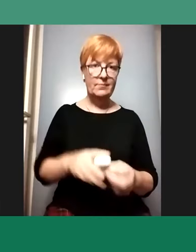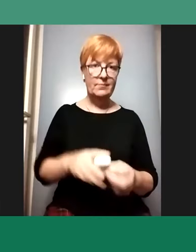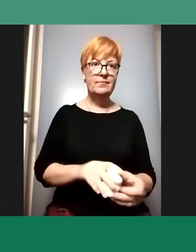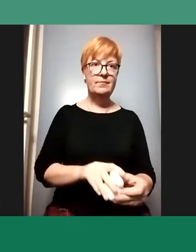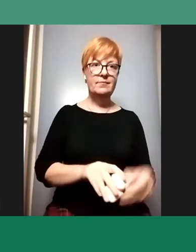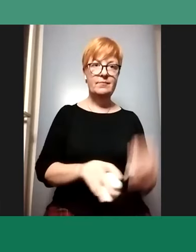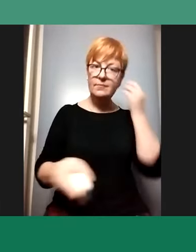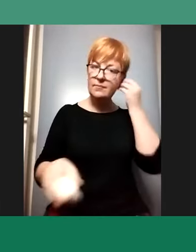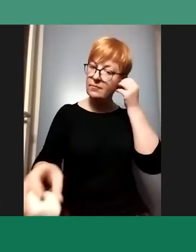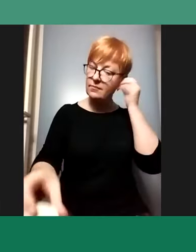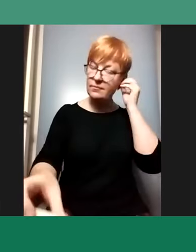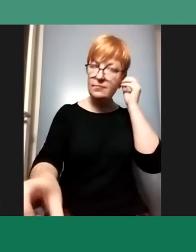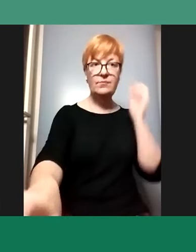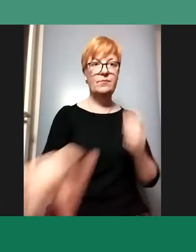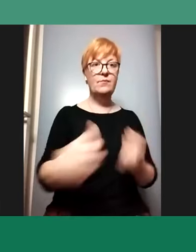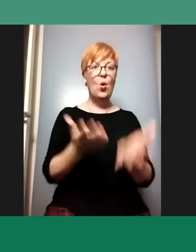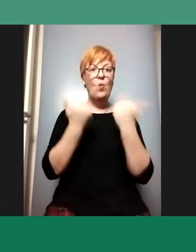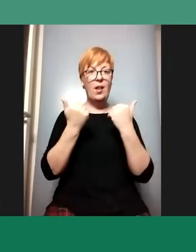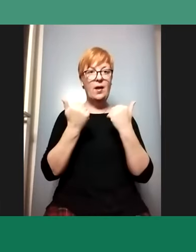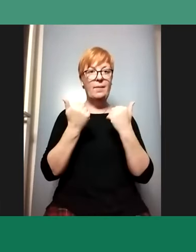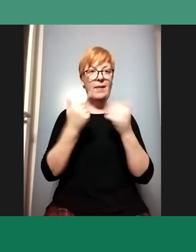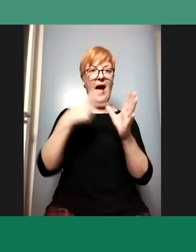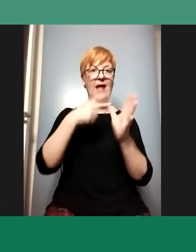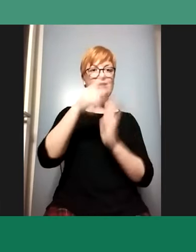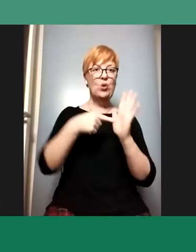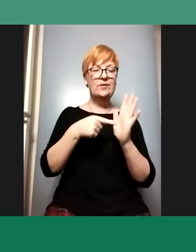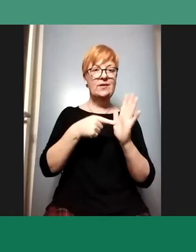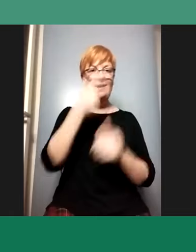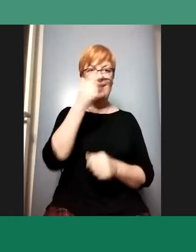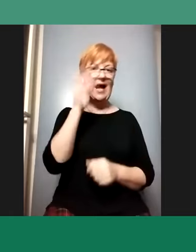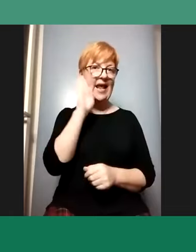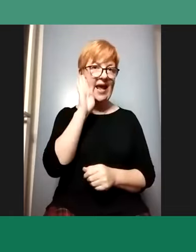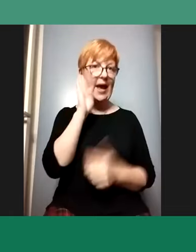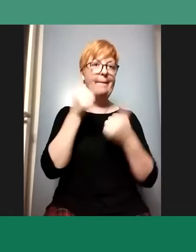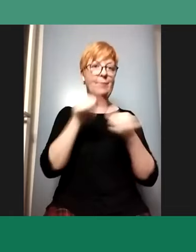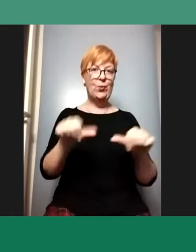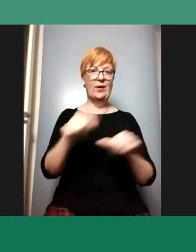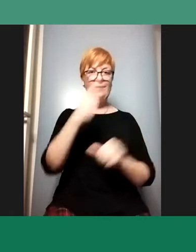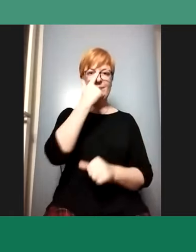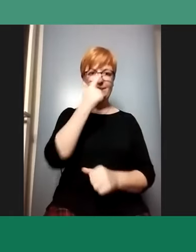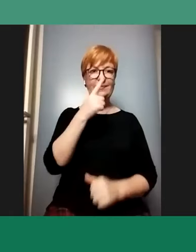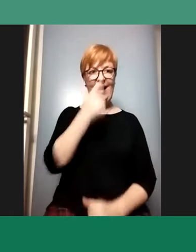Can't hear you. Oh no! Can you hear me now? I've taken it off mute. Hello.